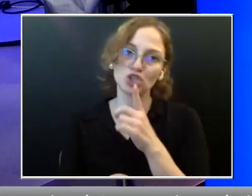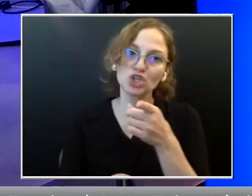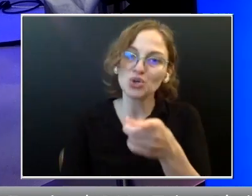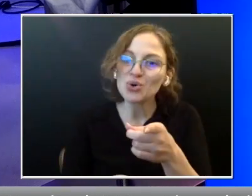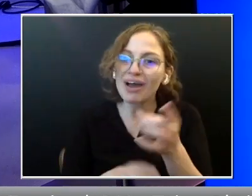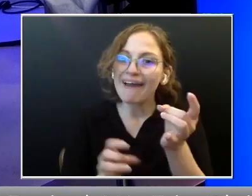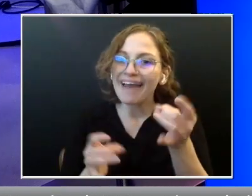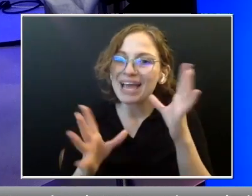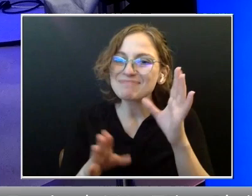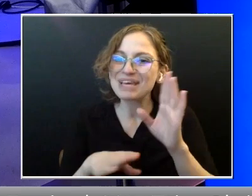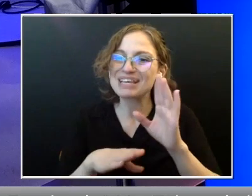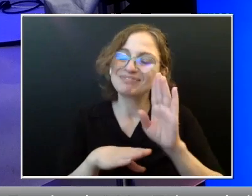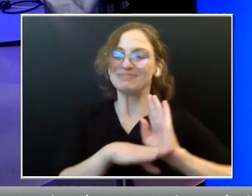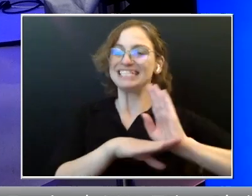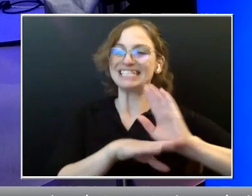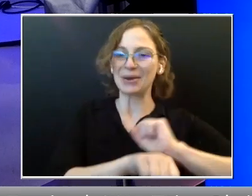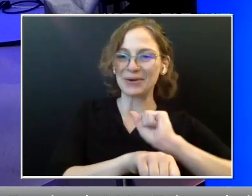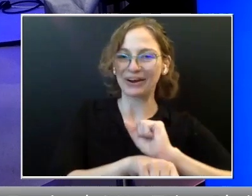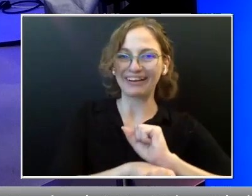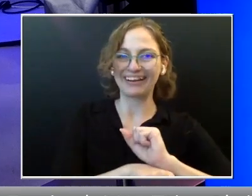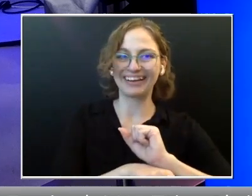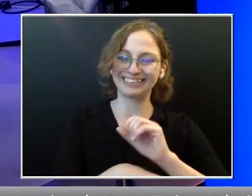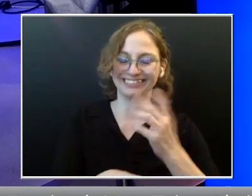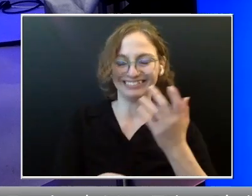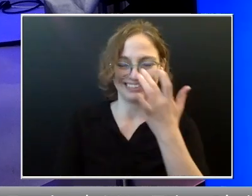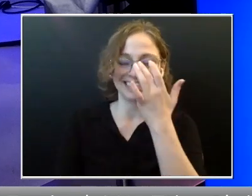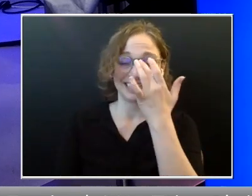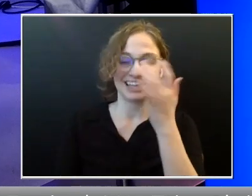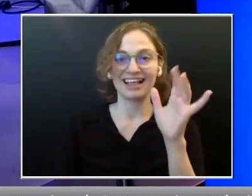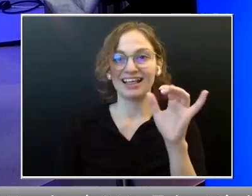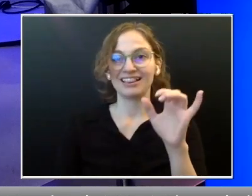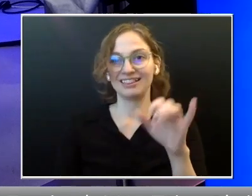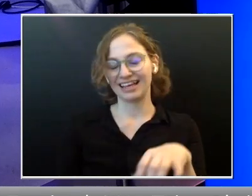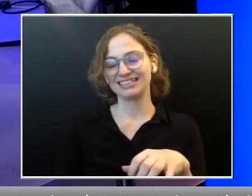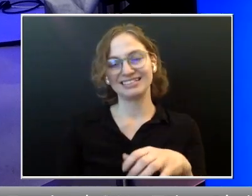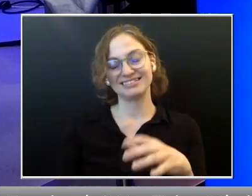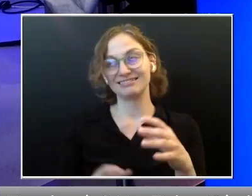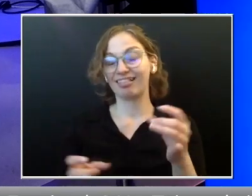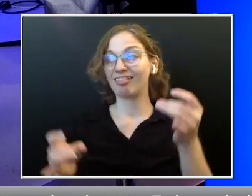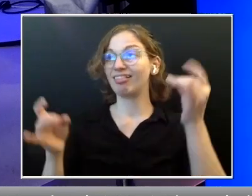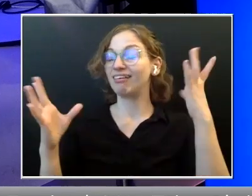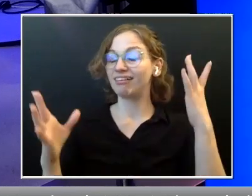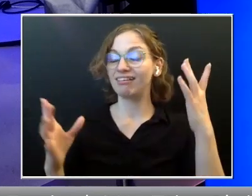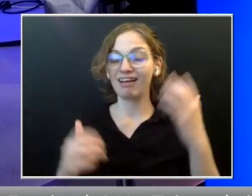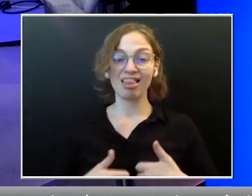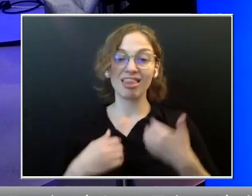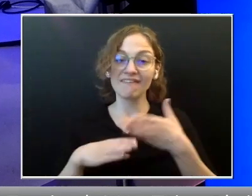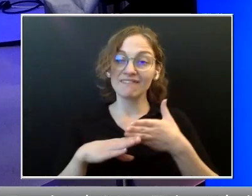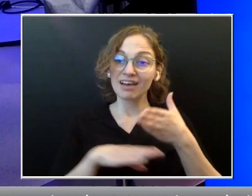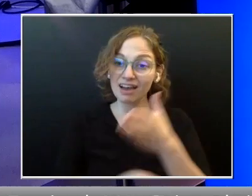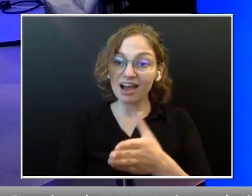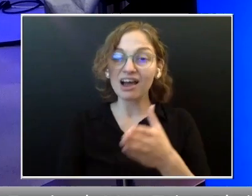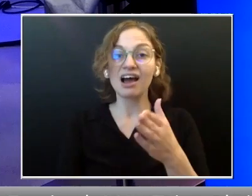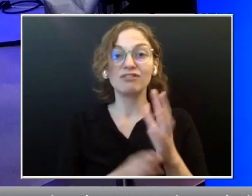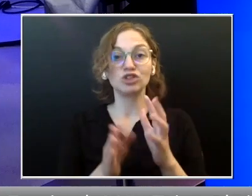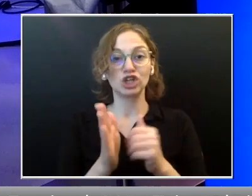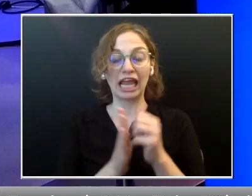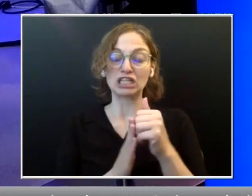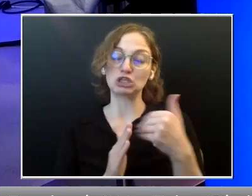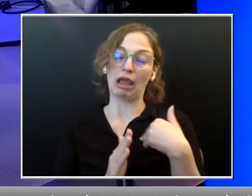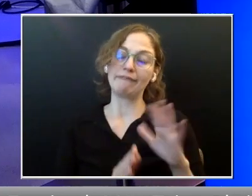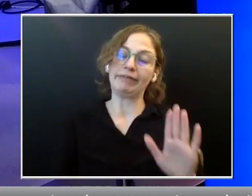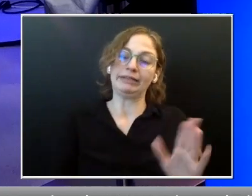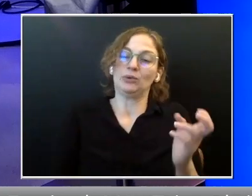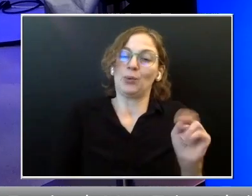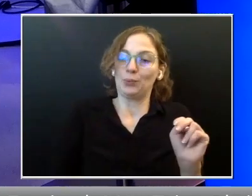of a nightmare when you see that. And we've been talking about how life after cancer comes with its own challenges. So I want to bring in